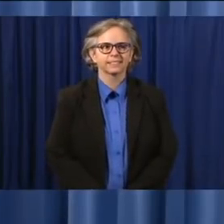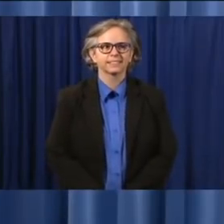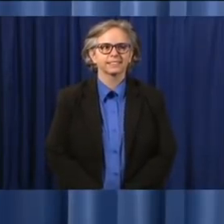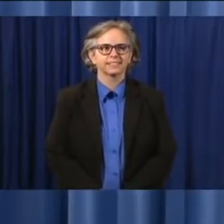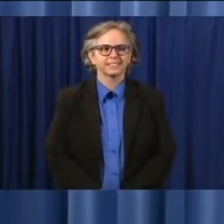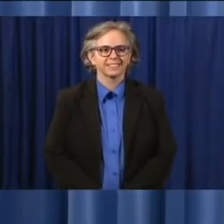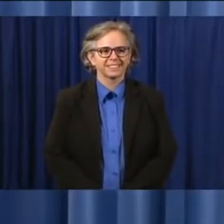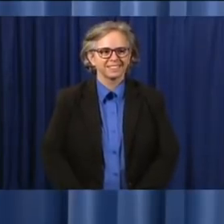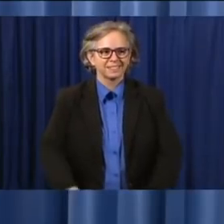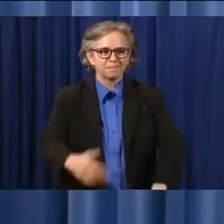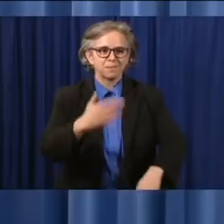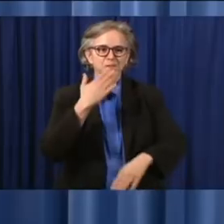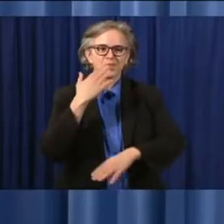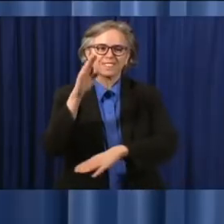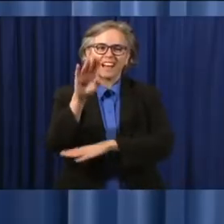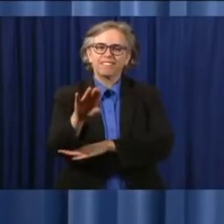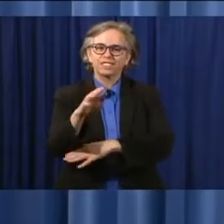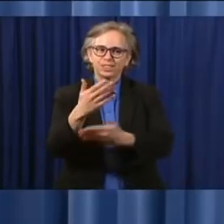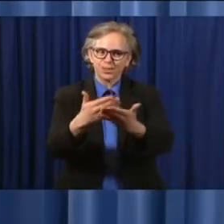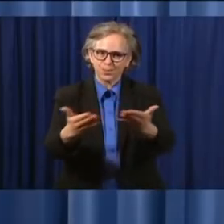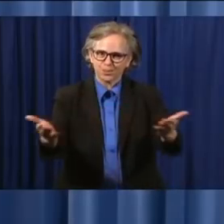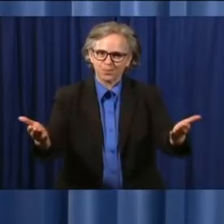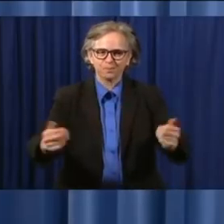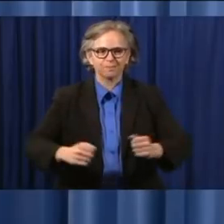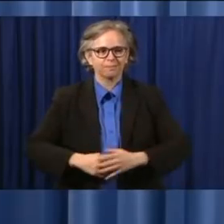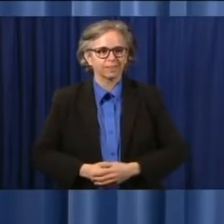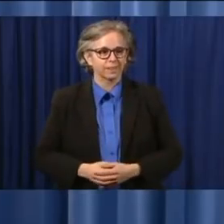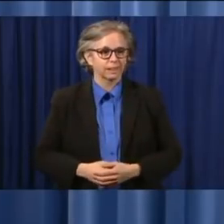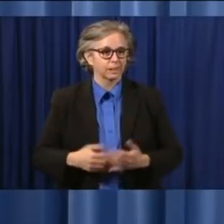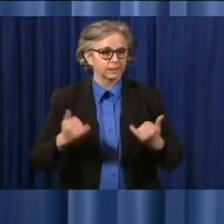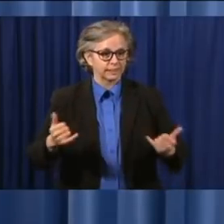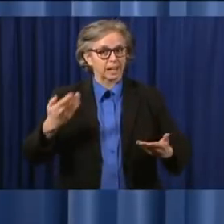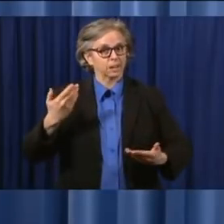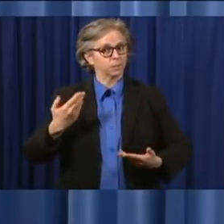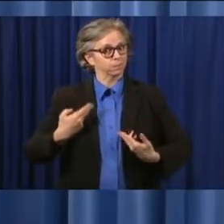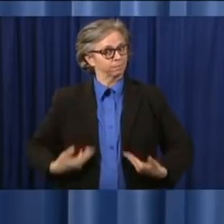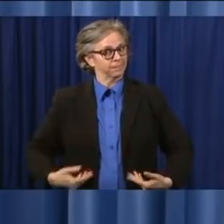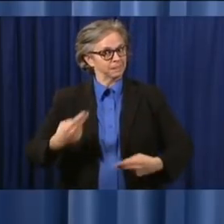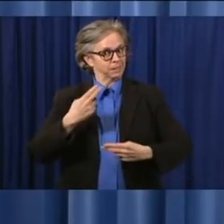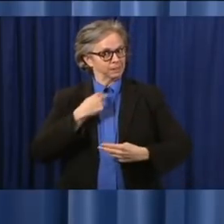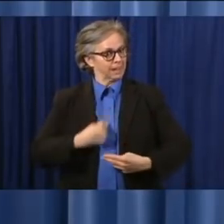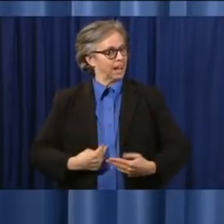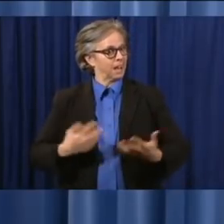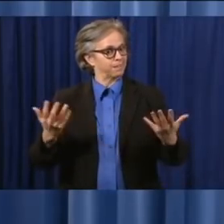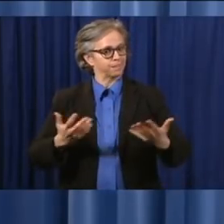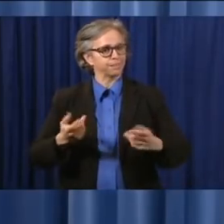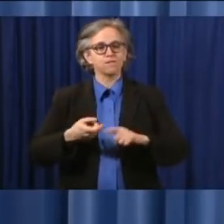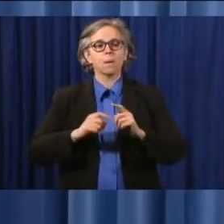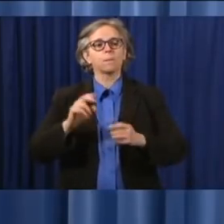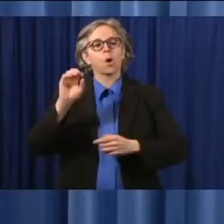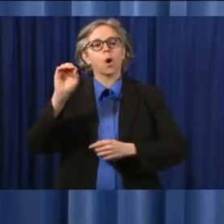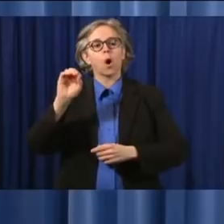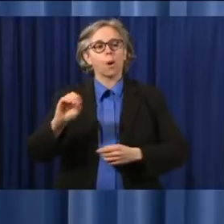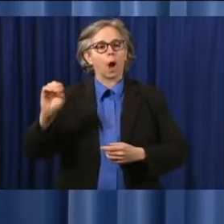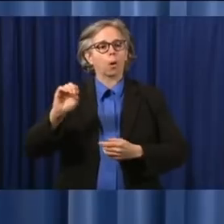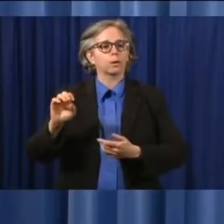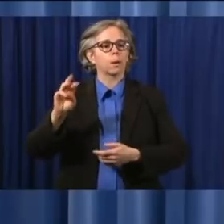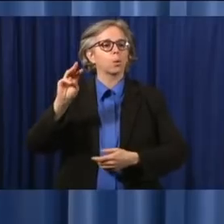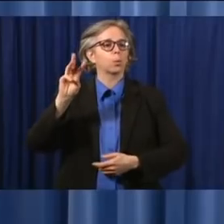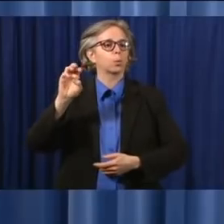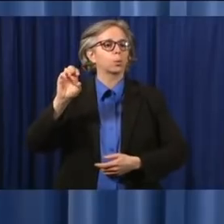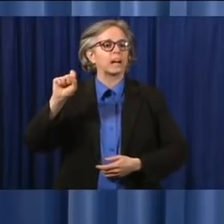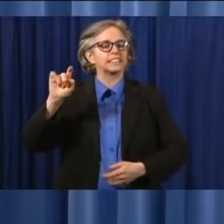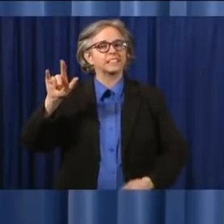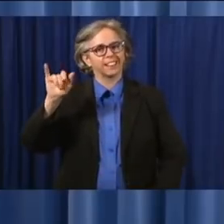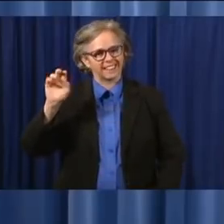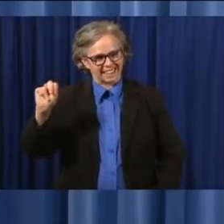Well, good afternoon, everyone. Today I'm wearing a tie from Ohio Wesleyan in Delaware, home